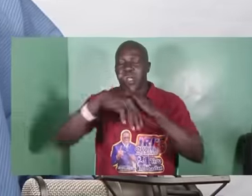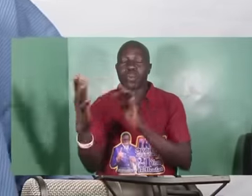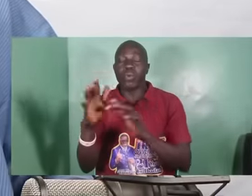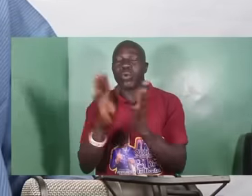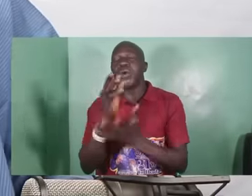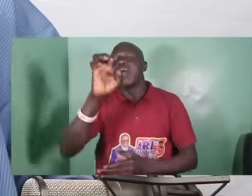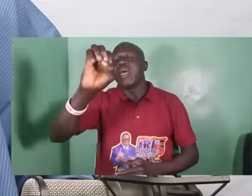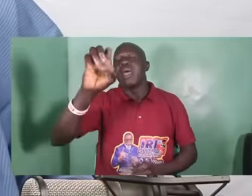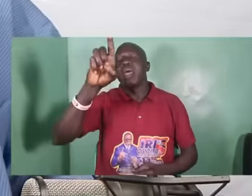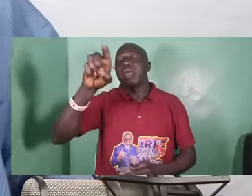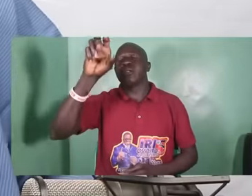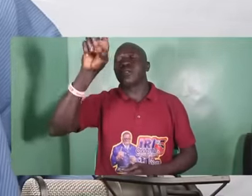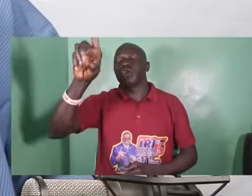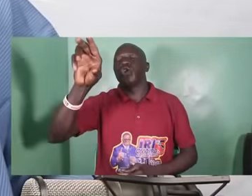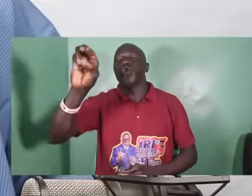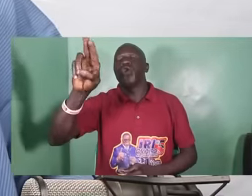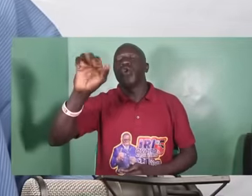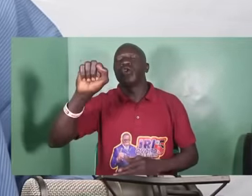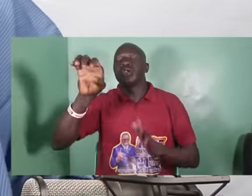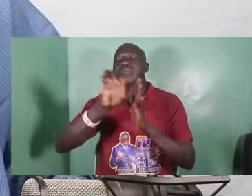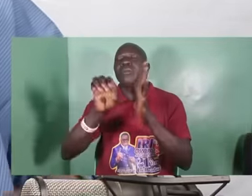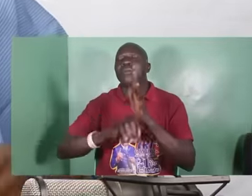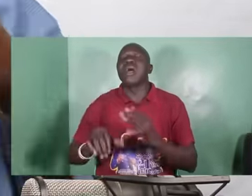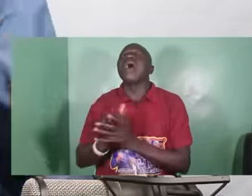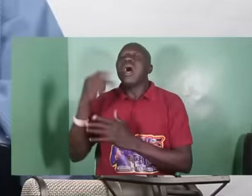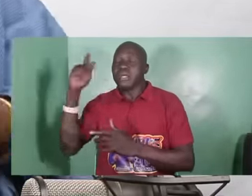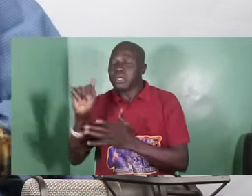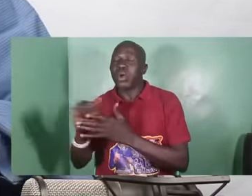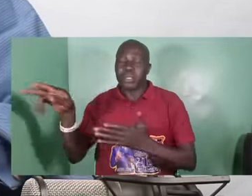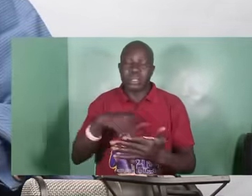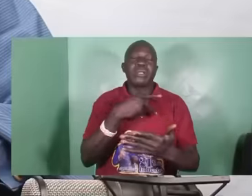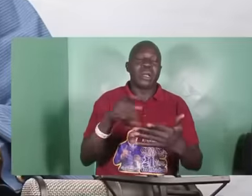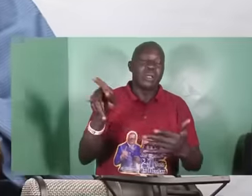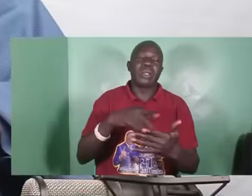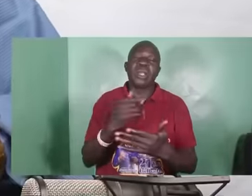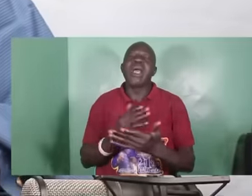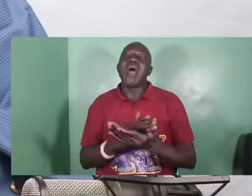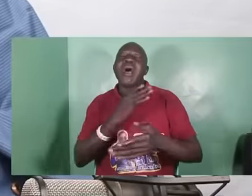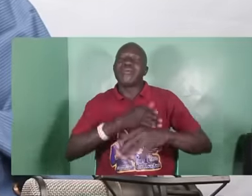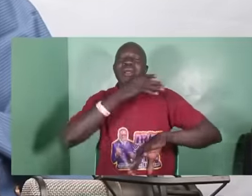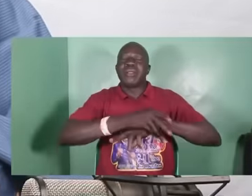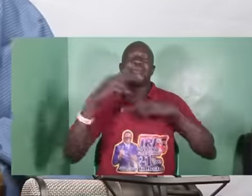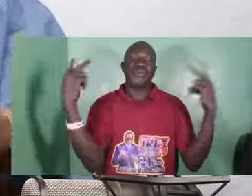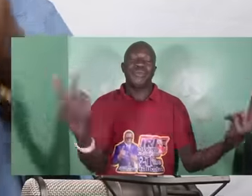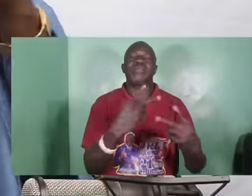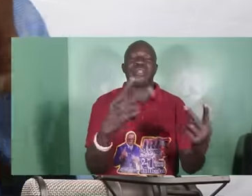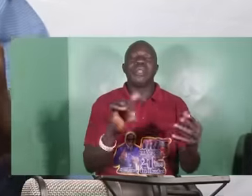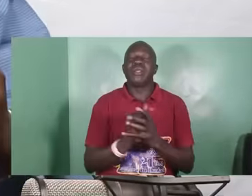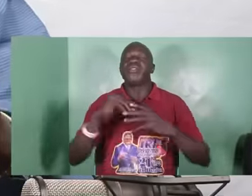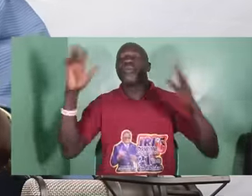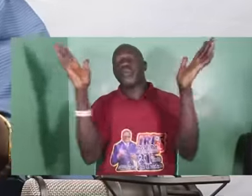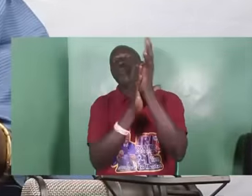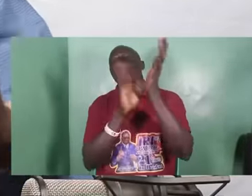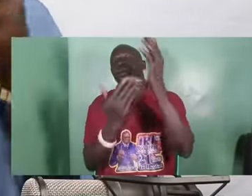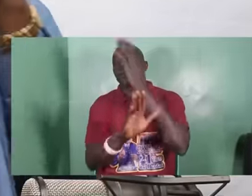12. Of Exodus, the wicked land. No way, second one. Go and check their victory. For what word, what word. And so the Sunday sang. Let it say, boy. After the victory.